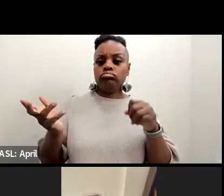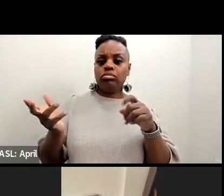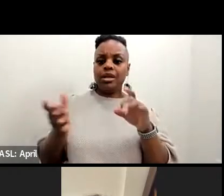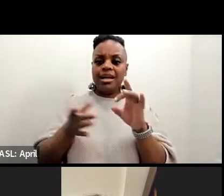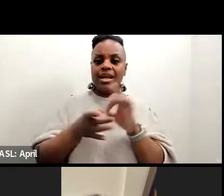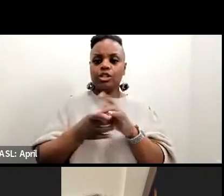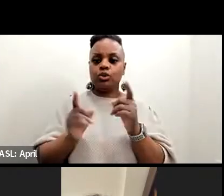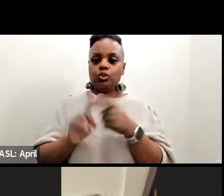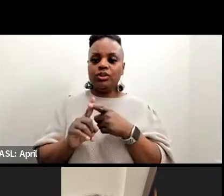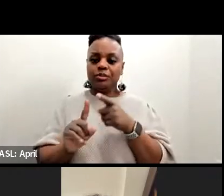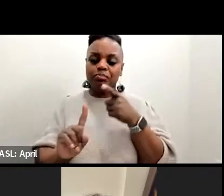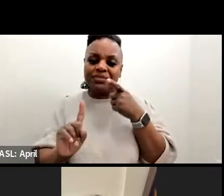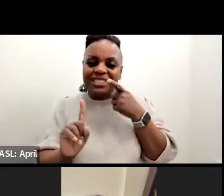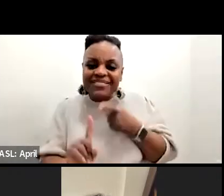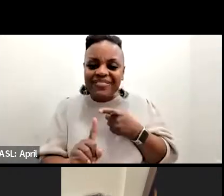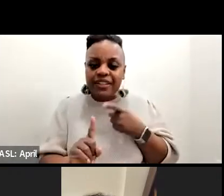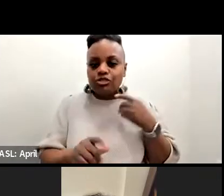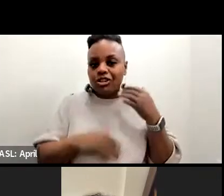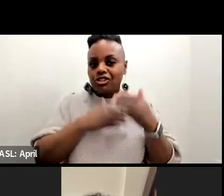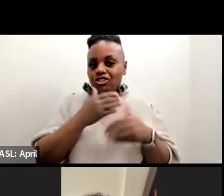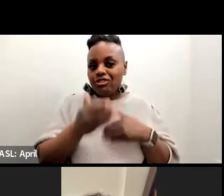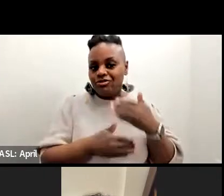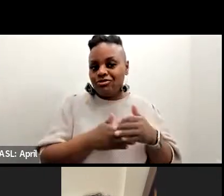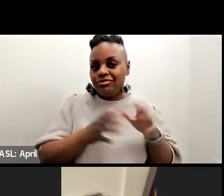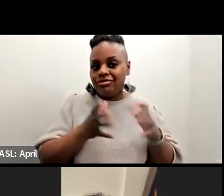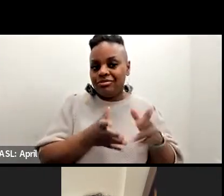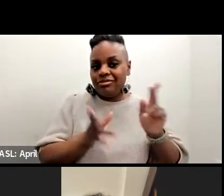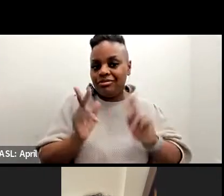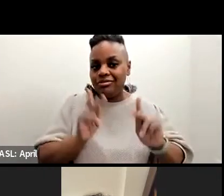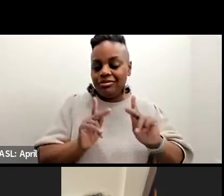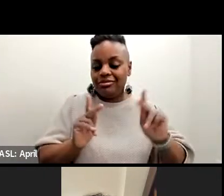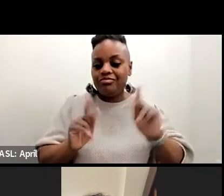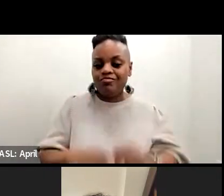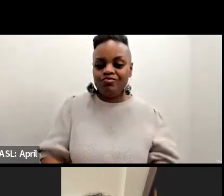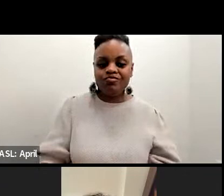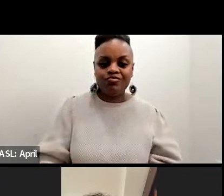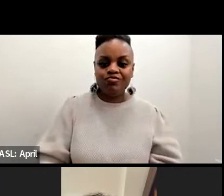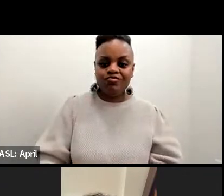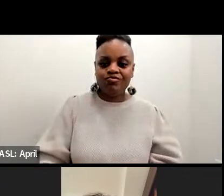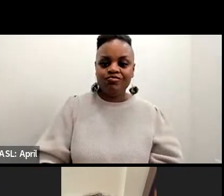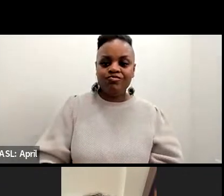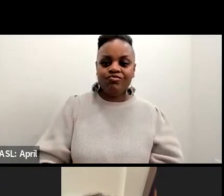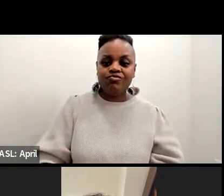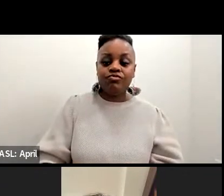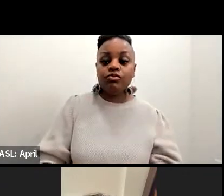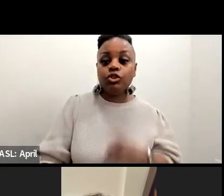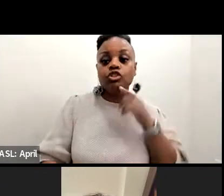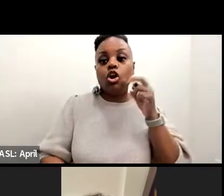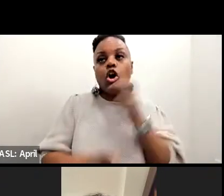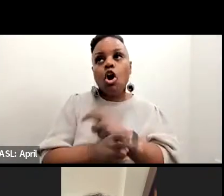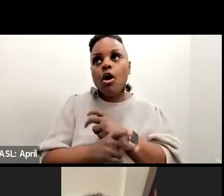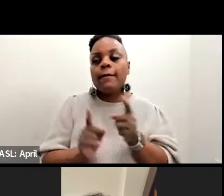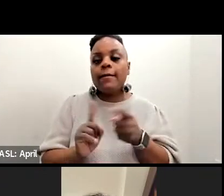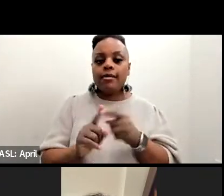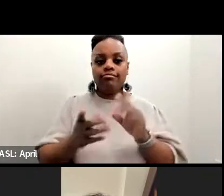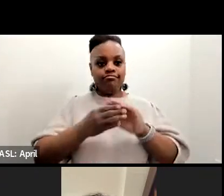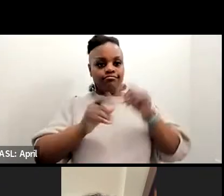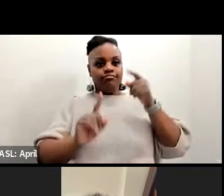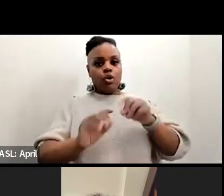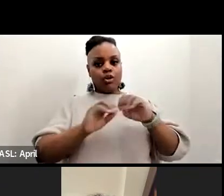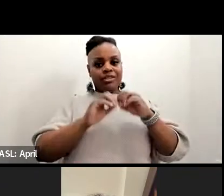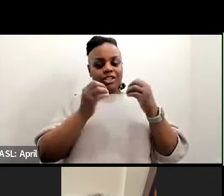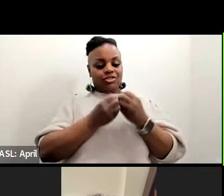to stay in an organization, right, that has that so firmly baked into itself if you are trying to change it from the